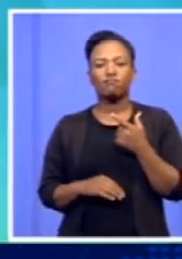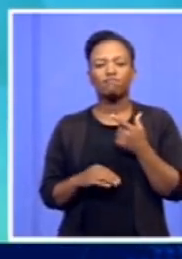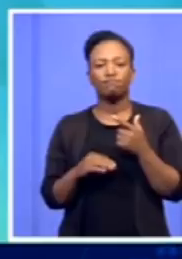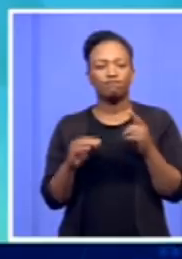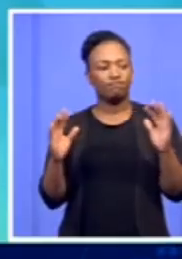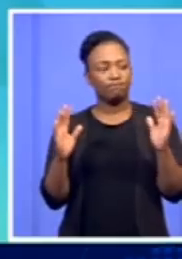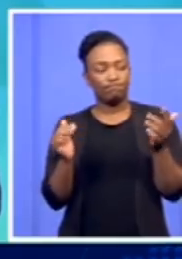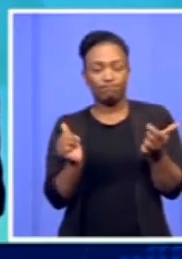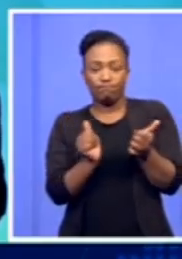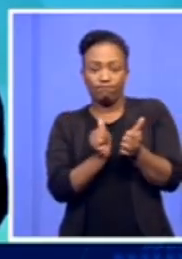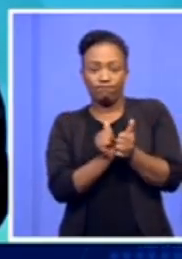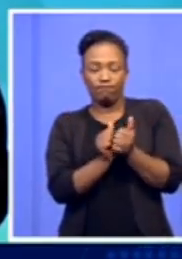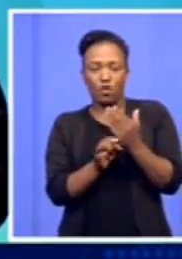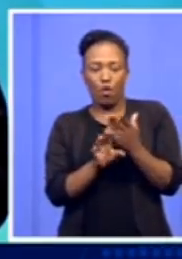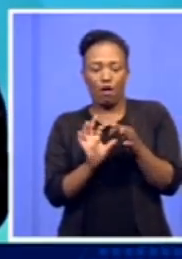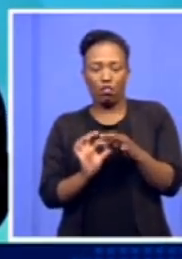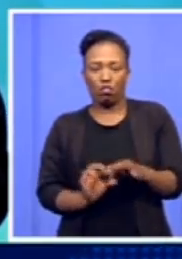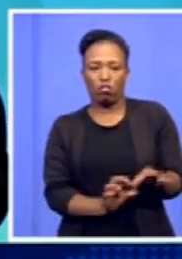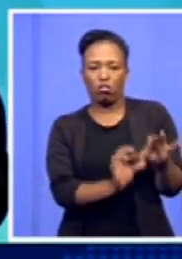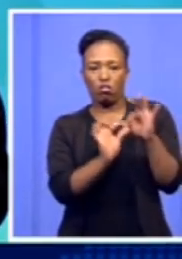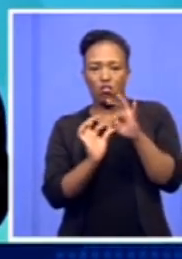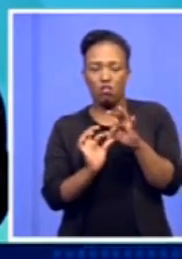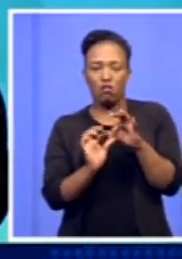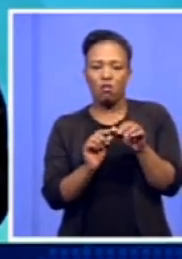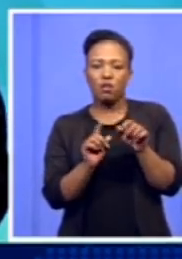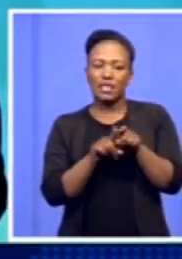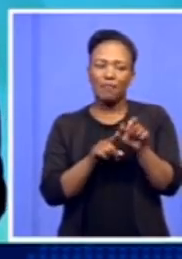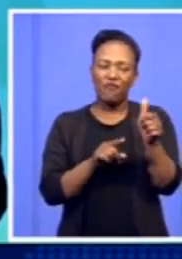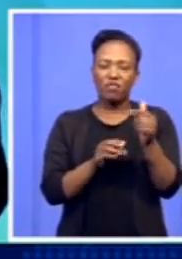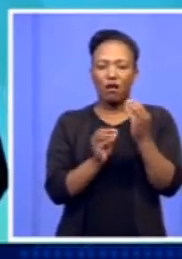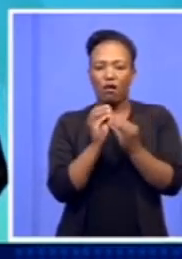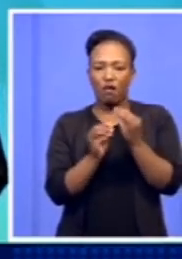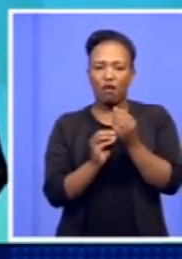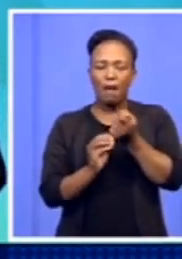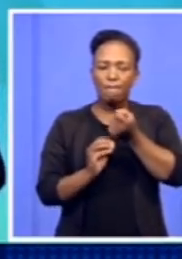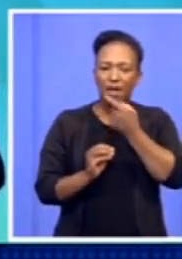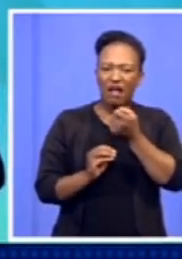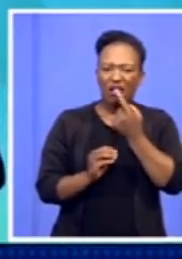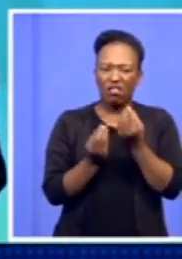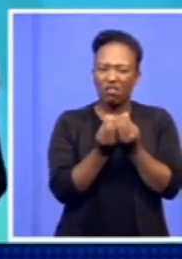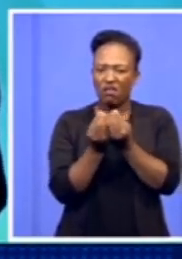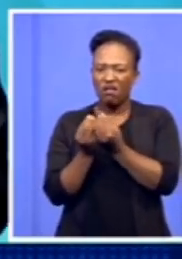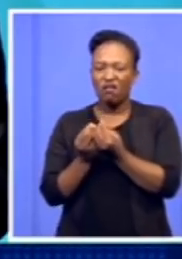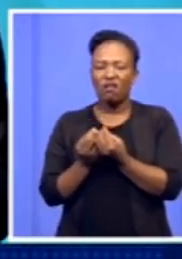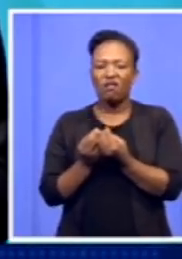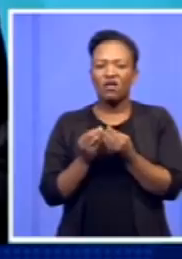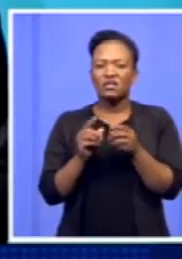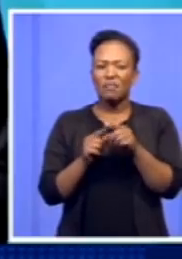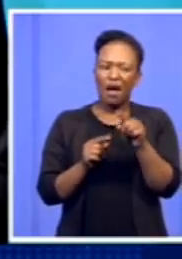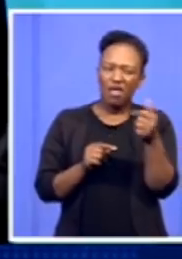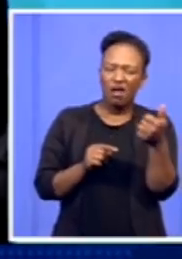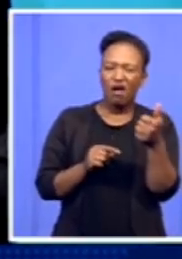other areas such as the manufacture of medical devices, biosimilars, and other emerging areas